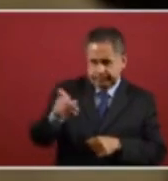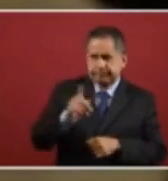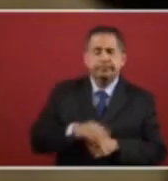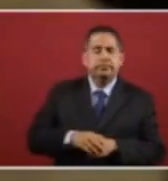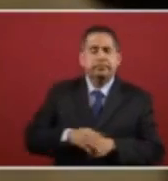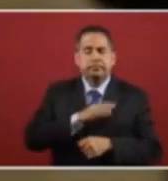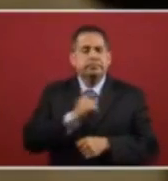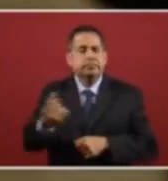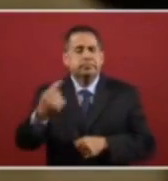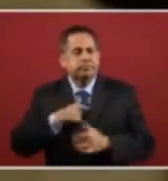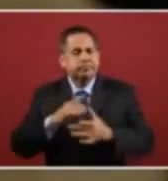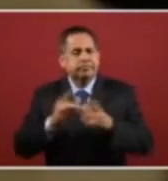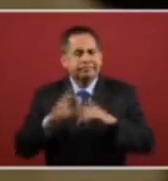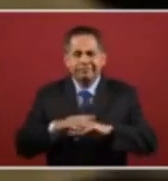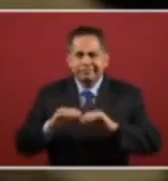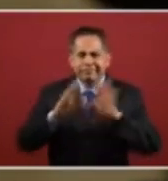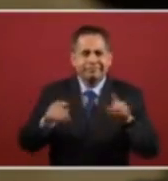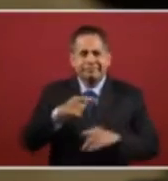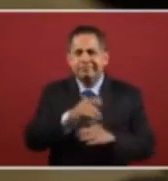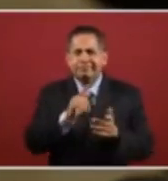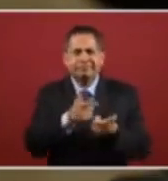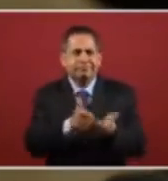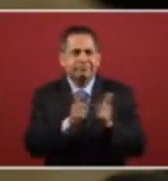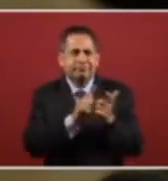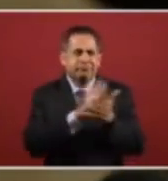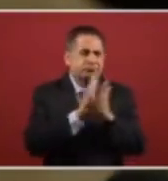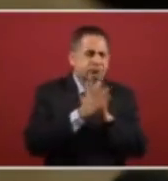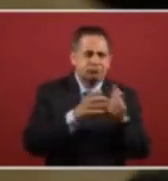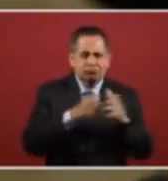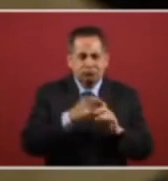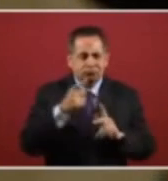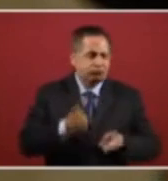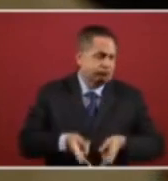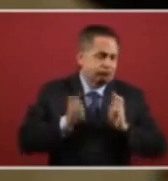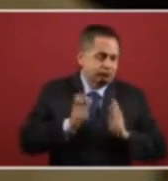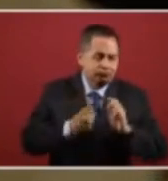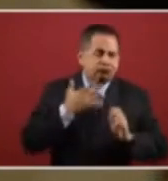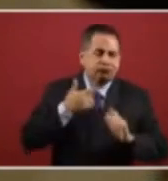Can you let us know a little bit about modus operandi of this